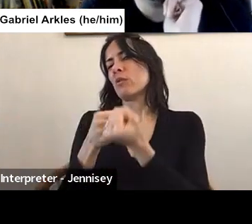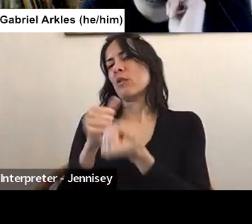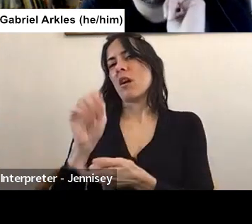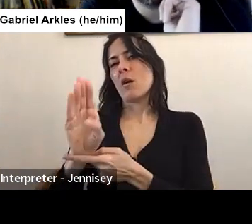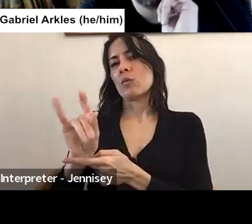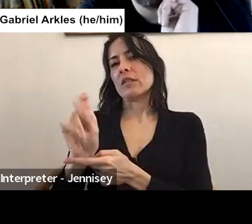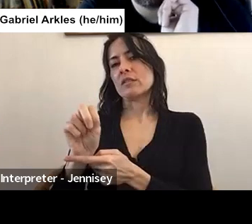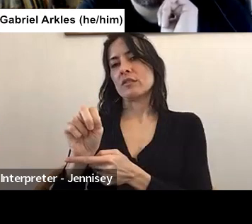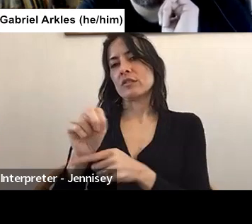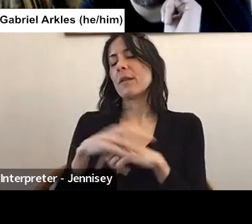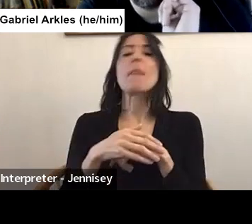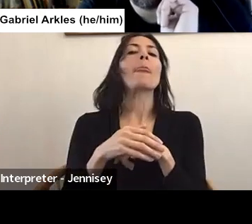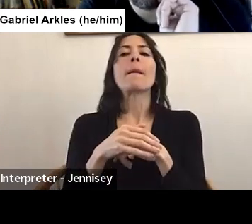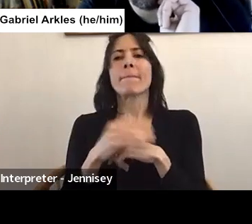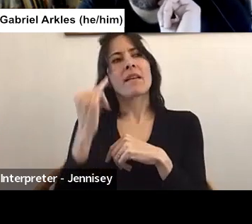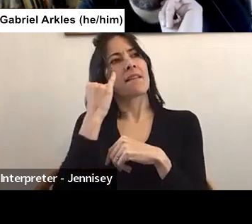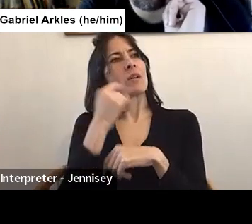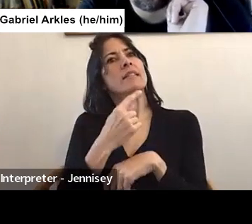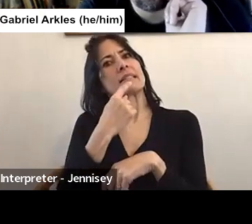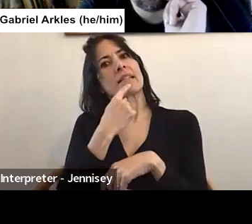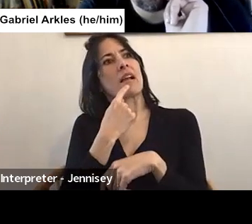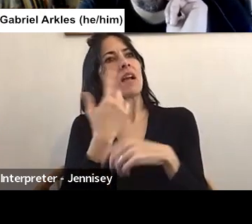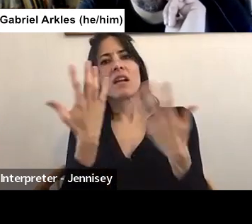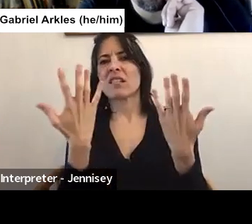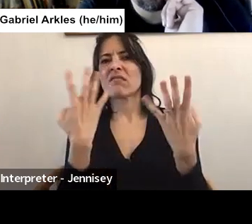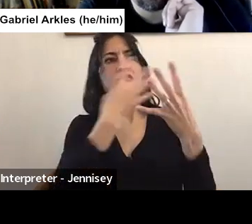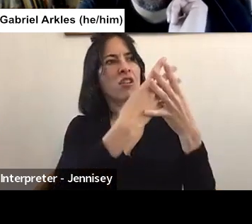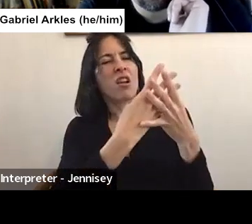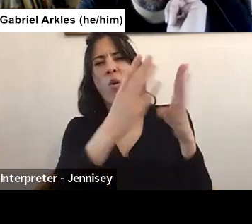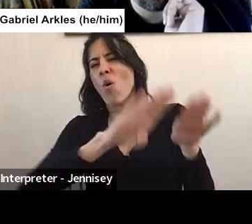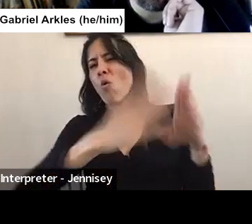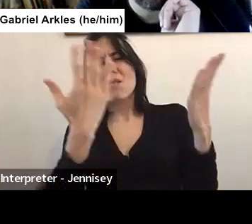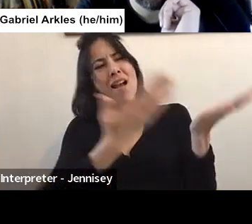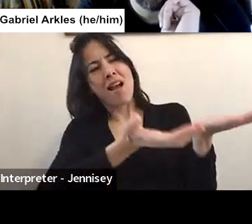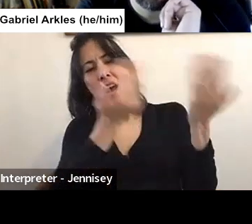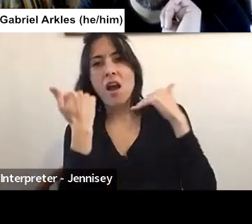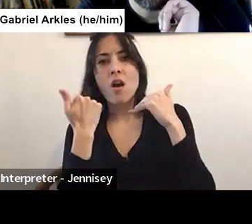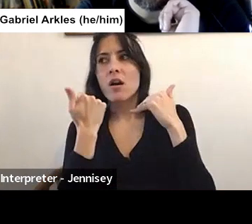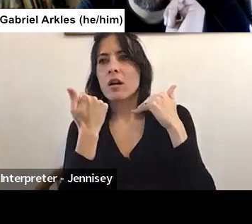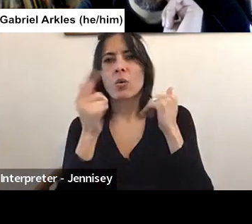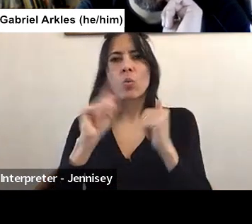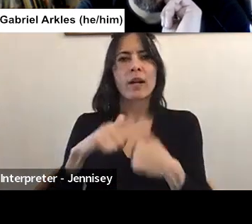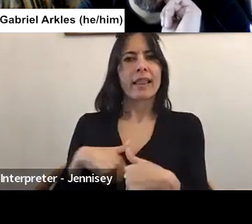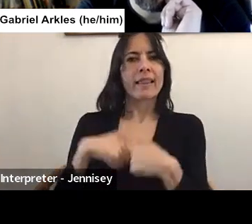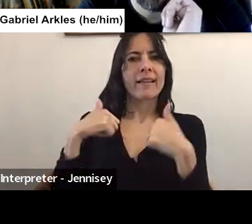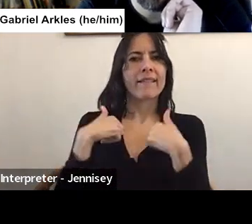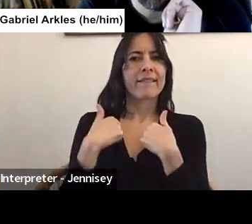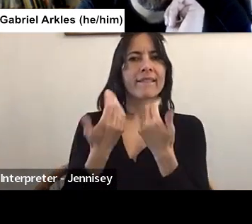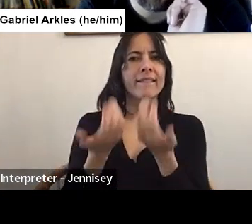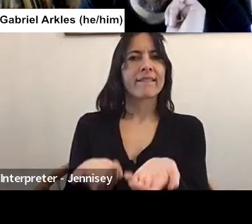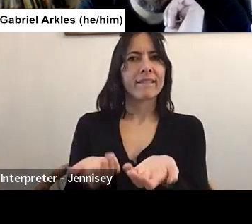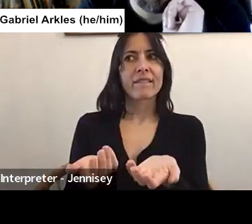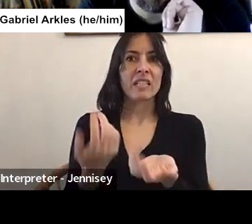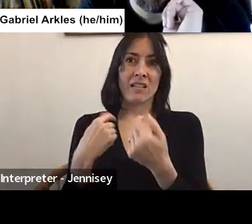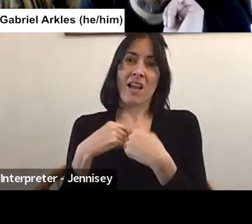are we going to put the people, right? Because we have a housing crisis in this country for poor people. We have a housing crisis for returning citizens. I've been